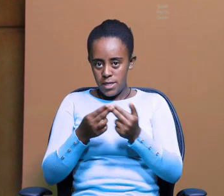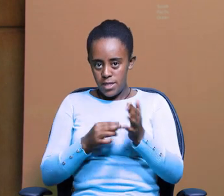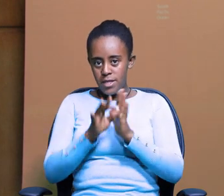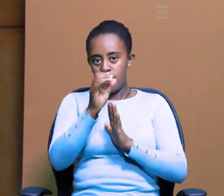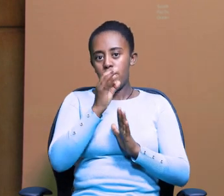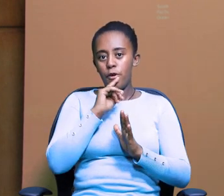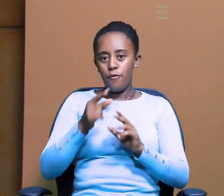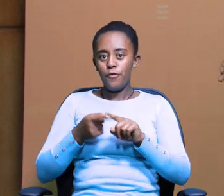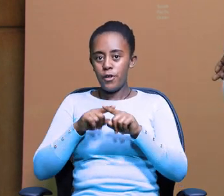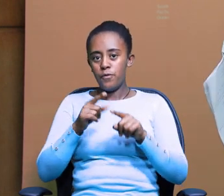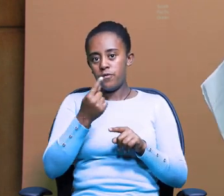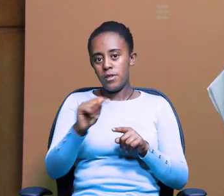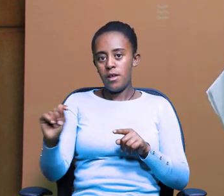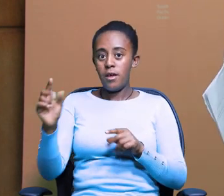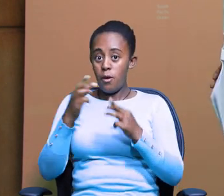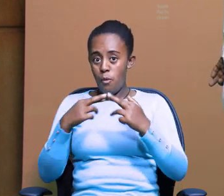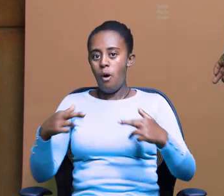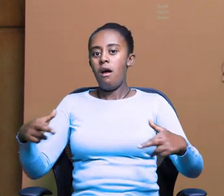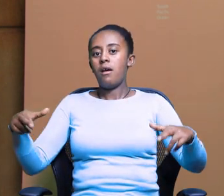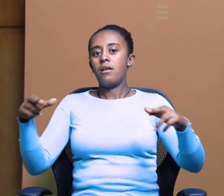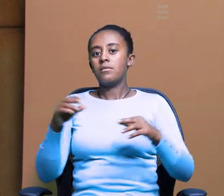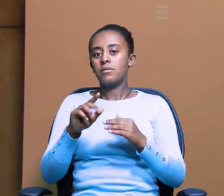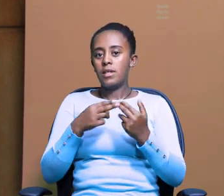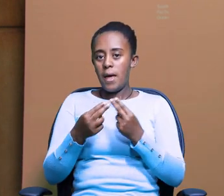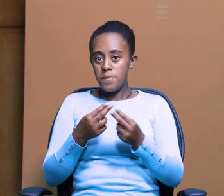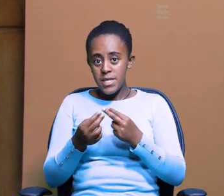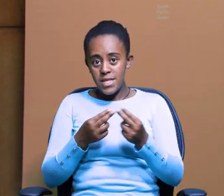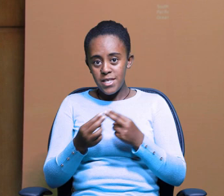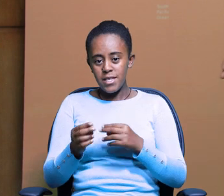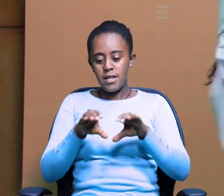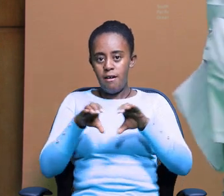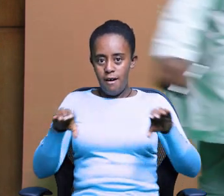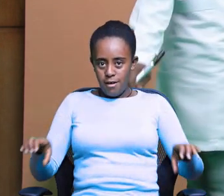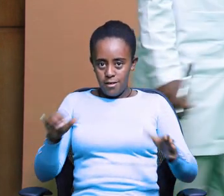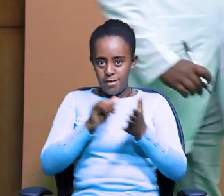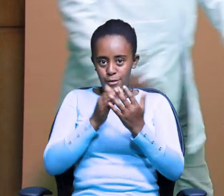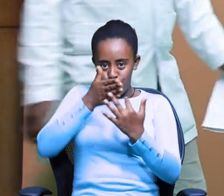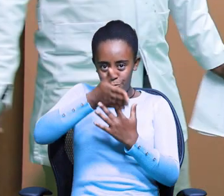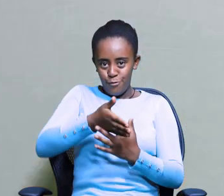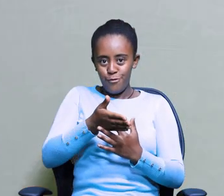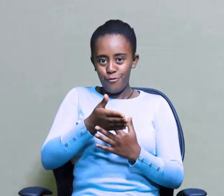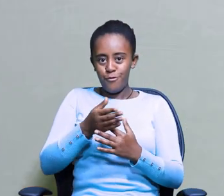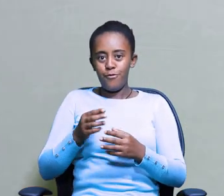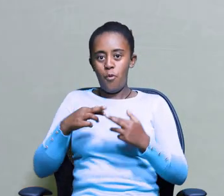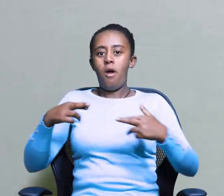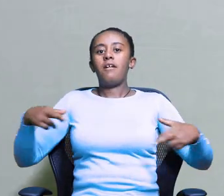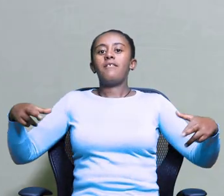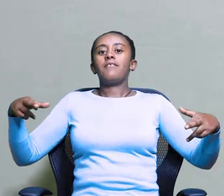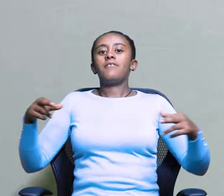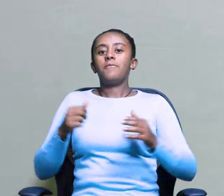number of turns of the wire times current that passing through the